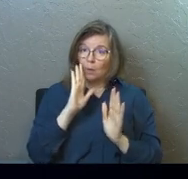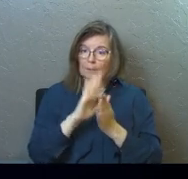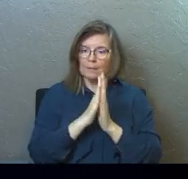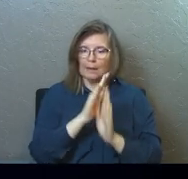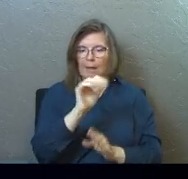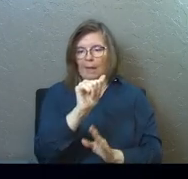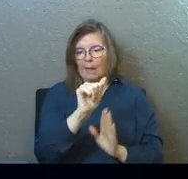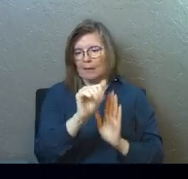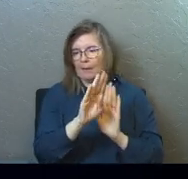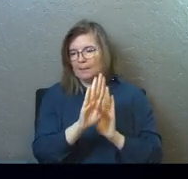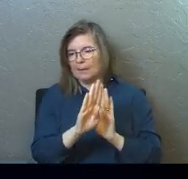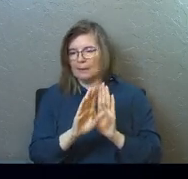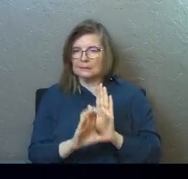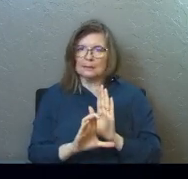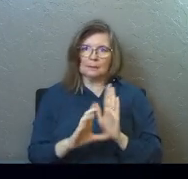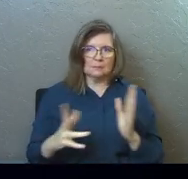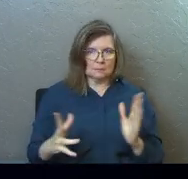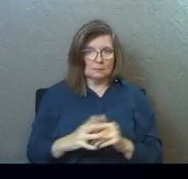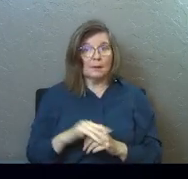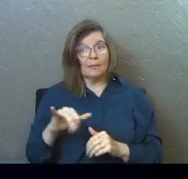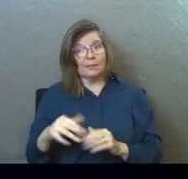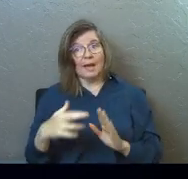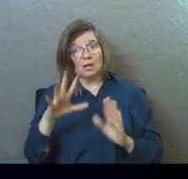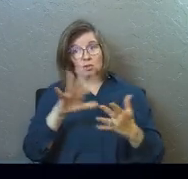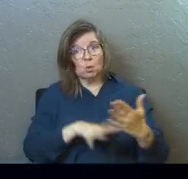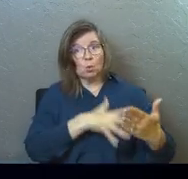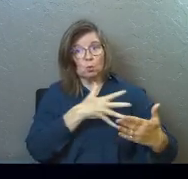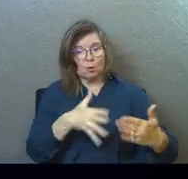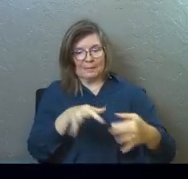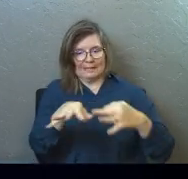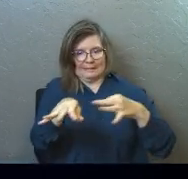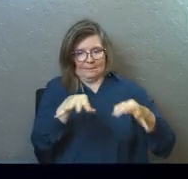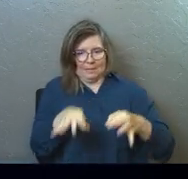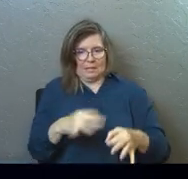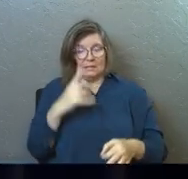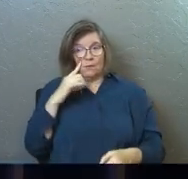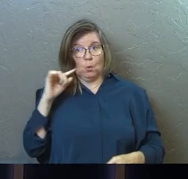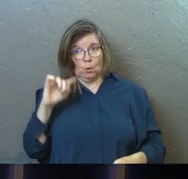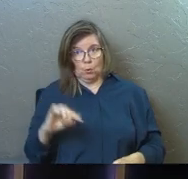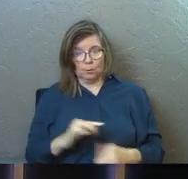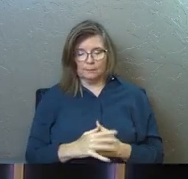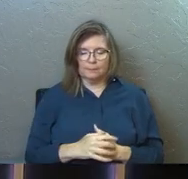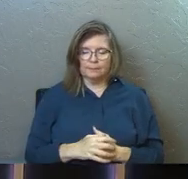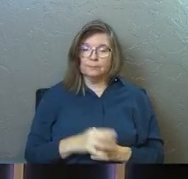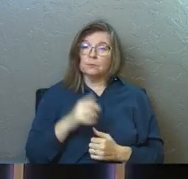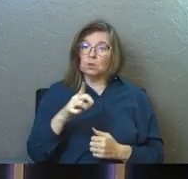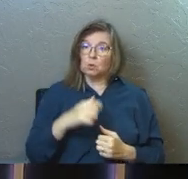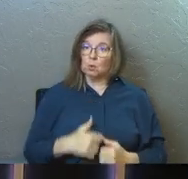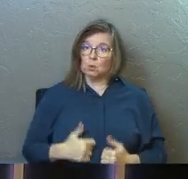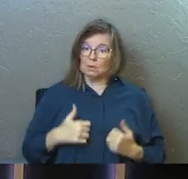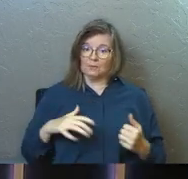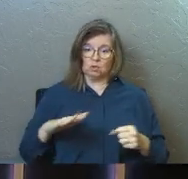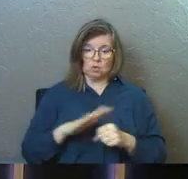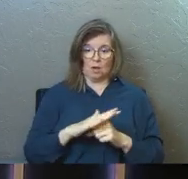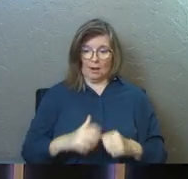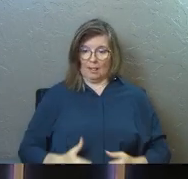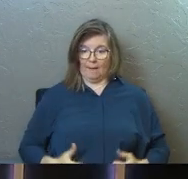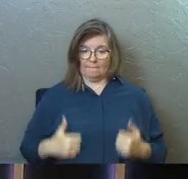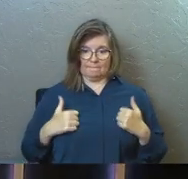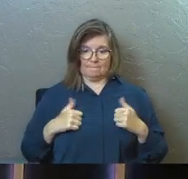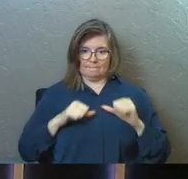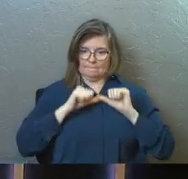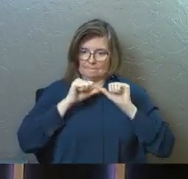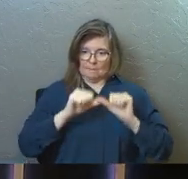be. Here's an A, here's a B, here's a C. That's the rubric. It defines it for you. You live your entire